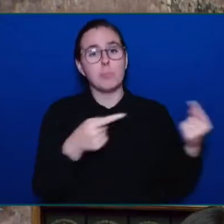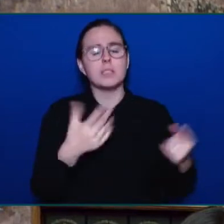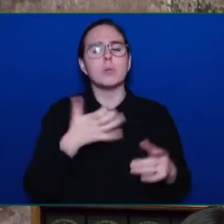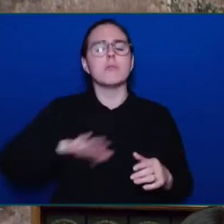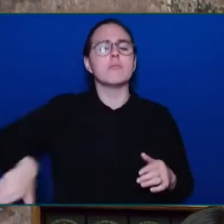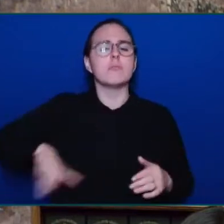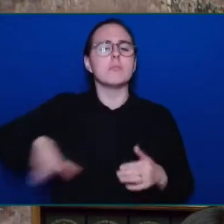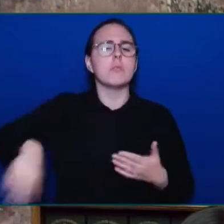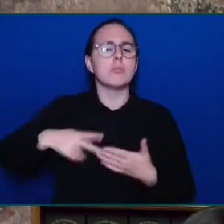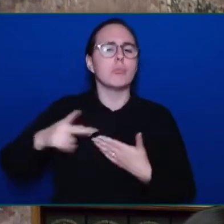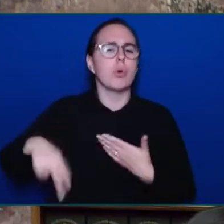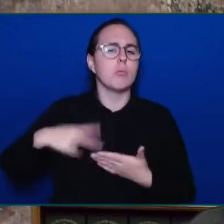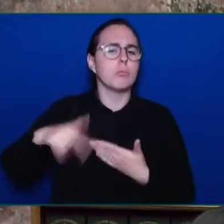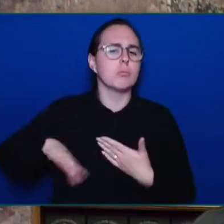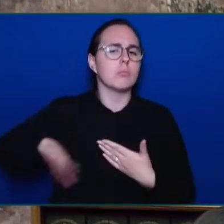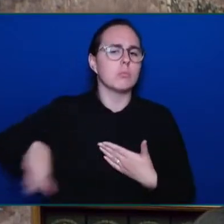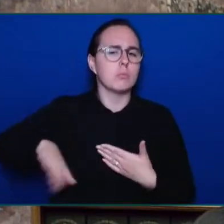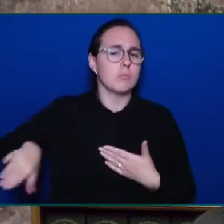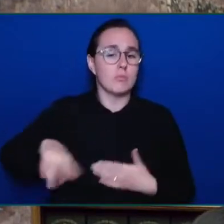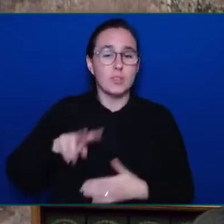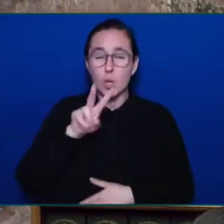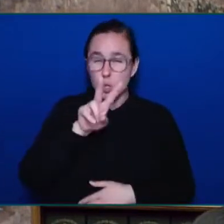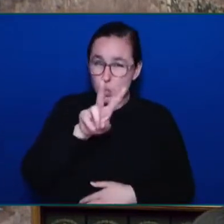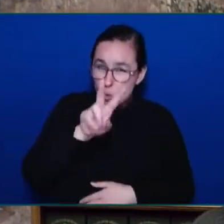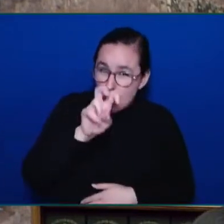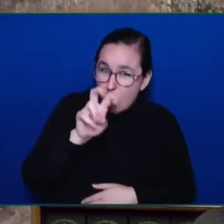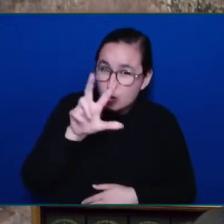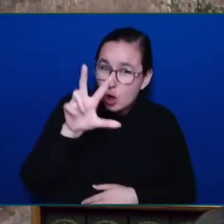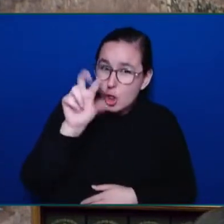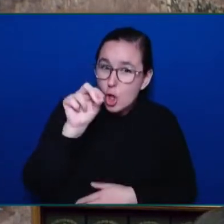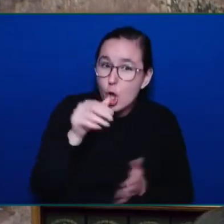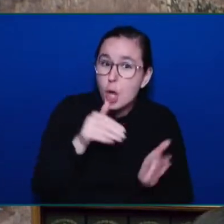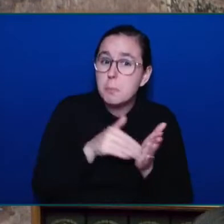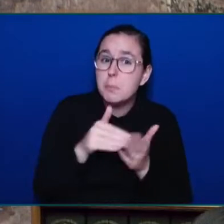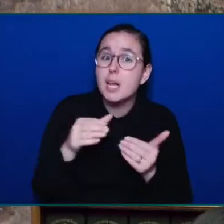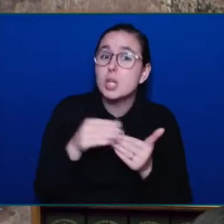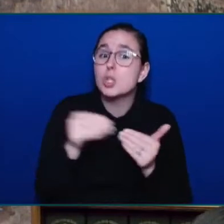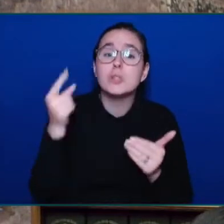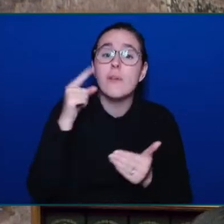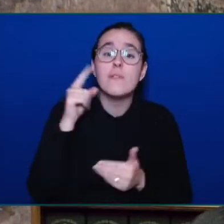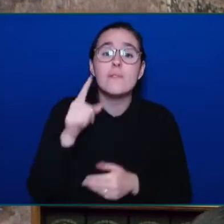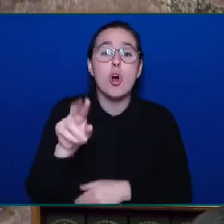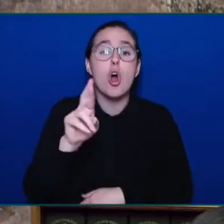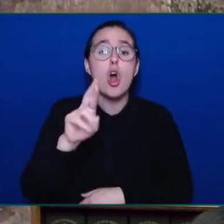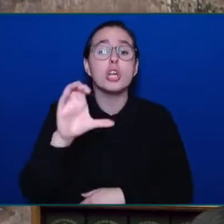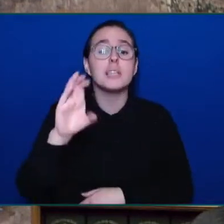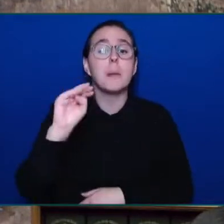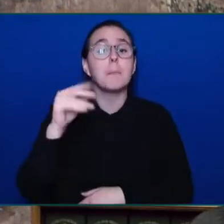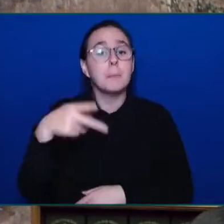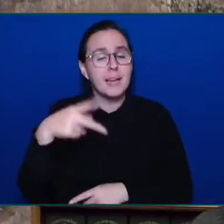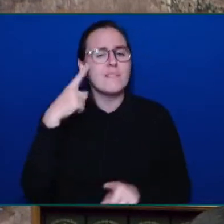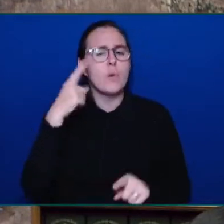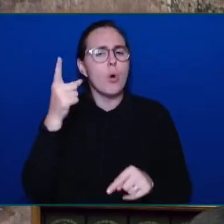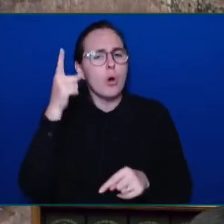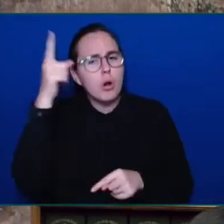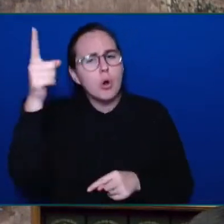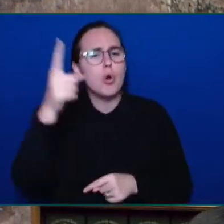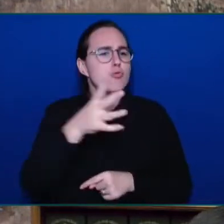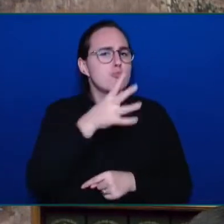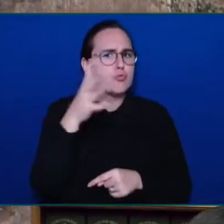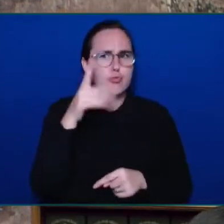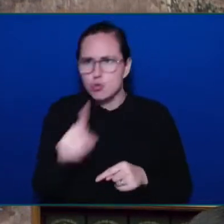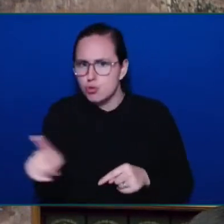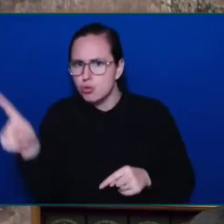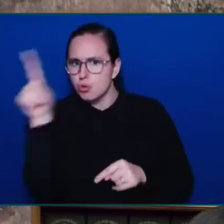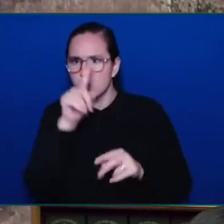RCMP in small and rural communities that will help ensure that enforcement takes place in those communities that she's talking